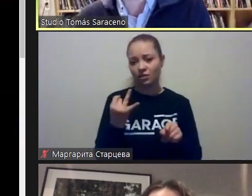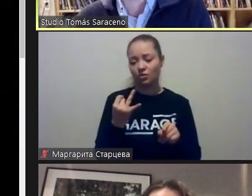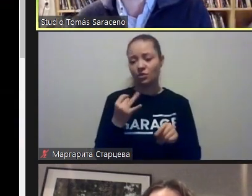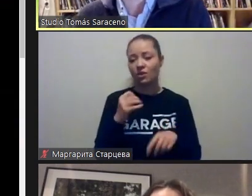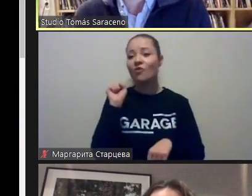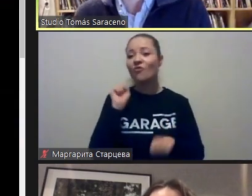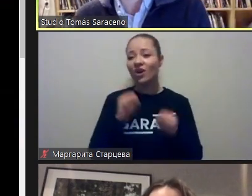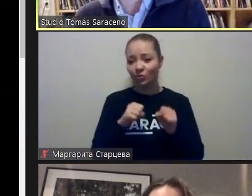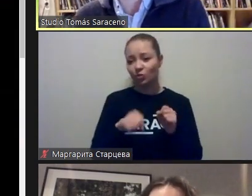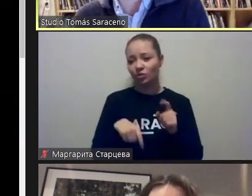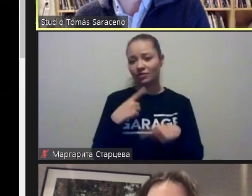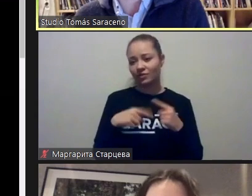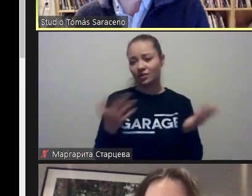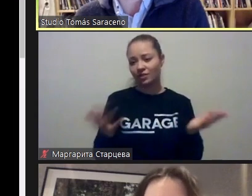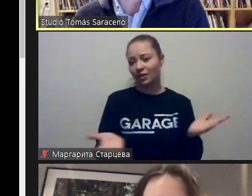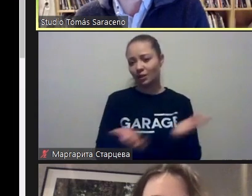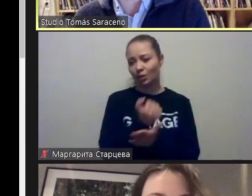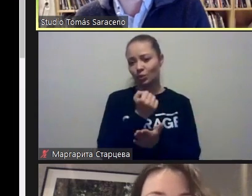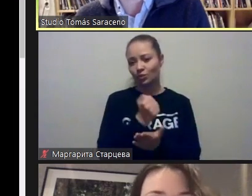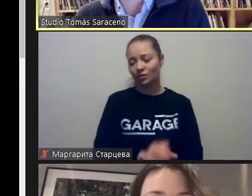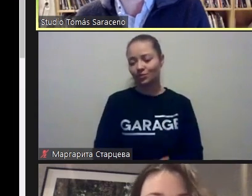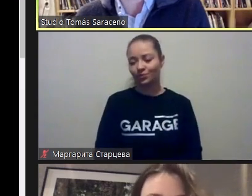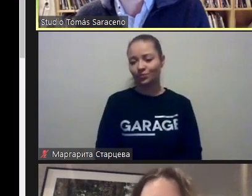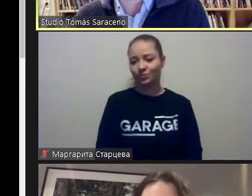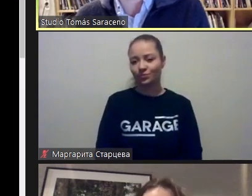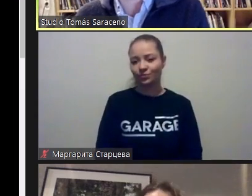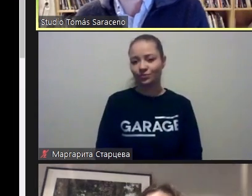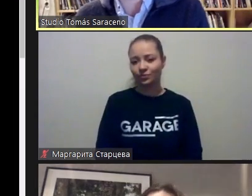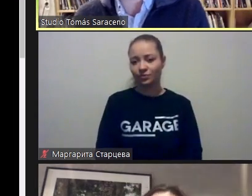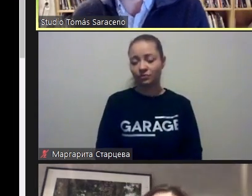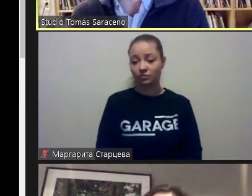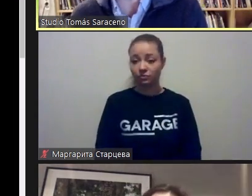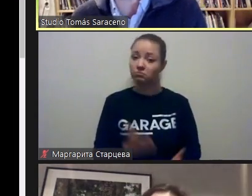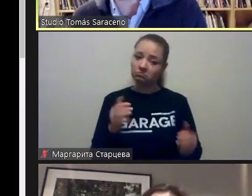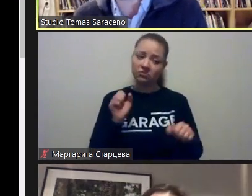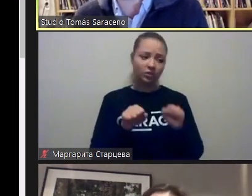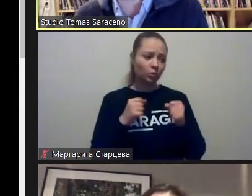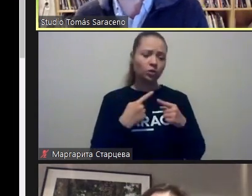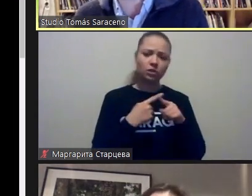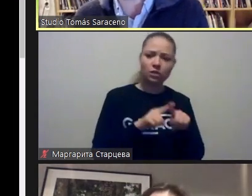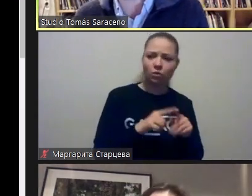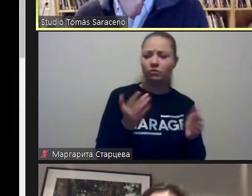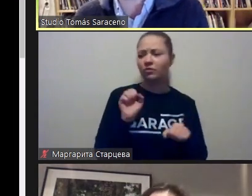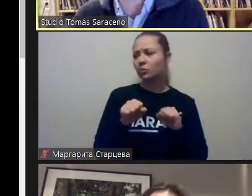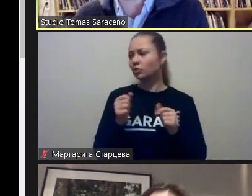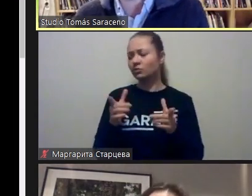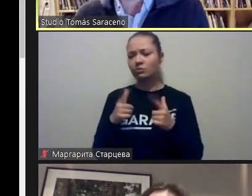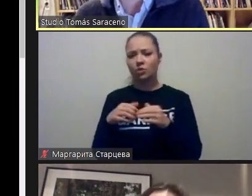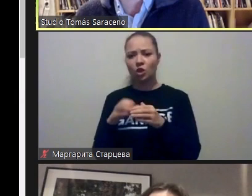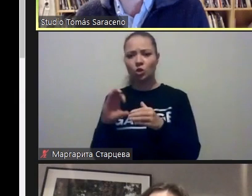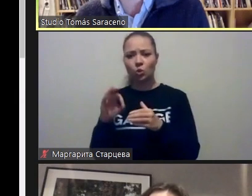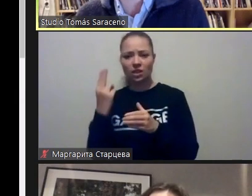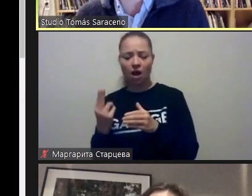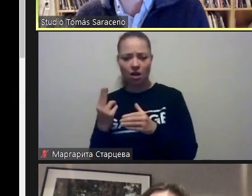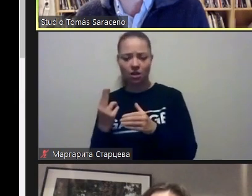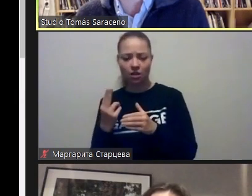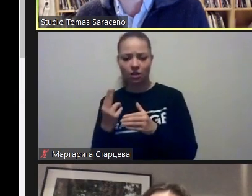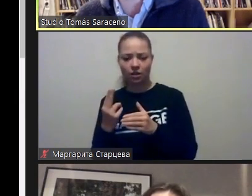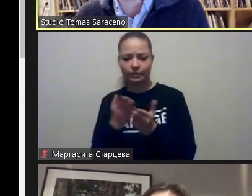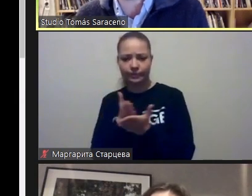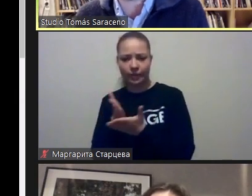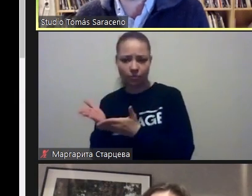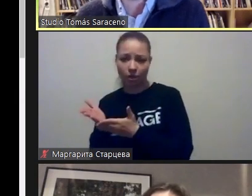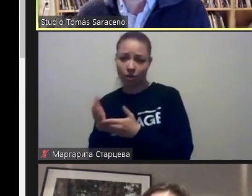from technology to social to whatever it might be. This, I think so is really getting inspired